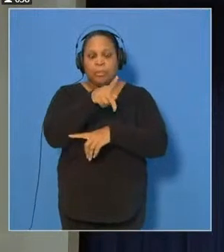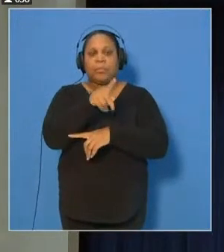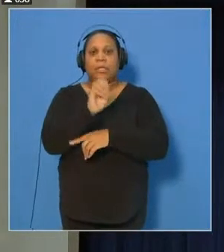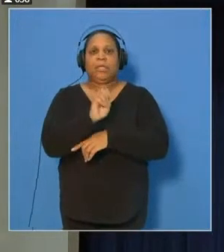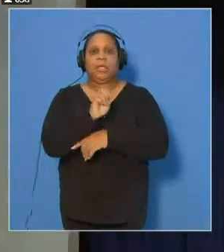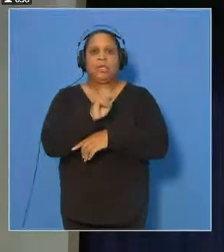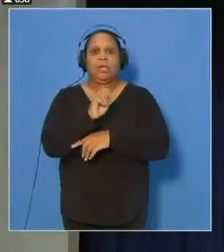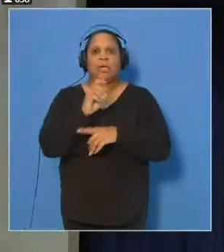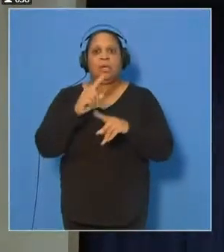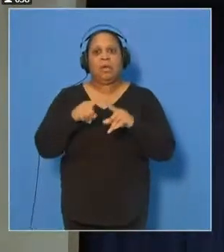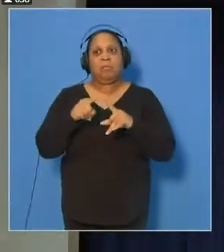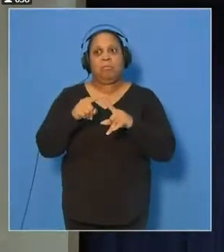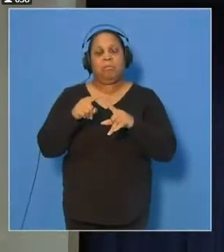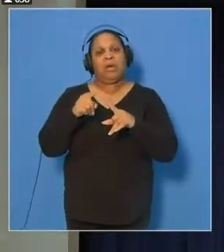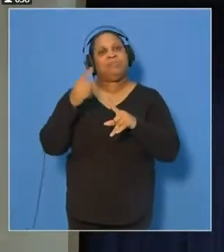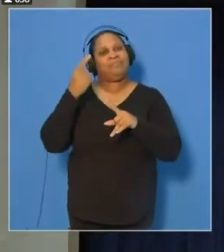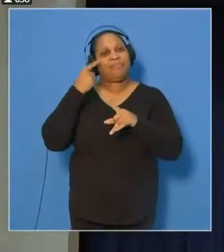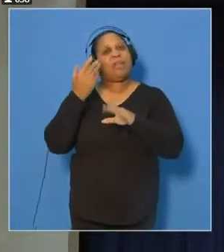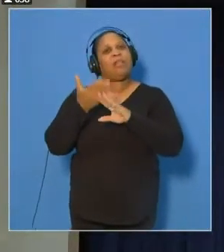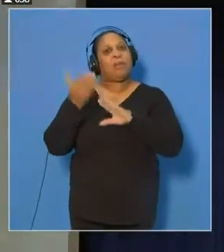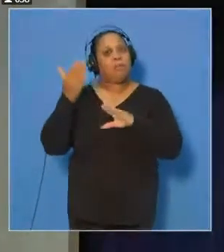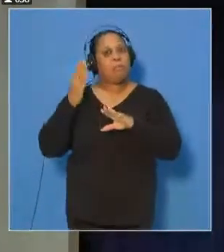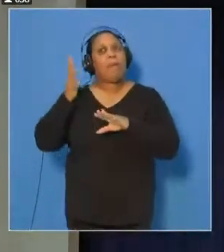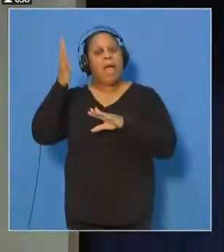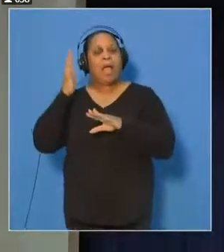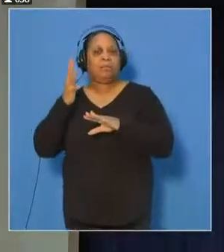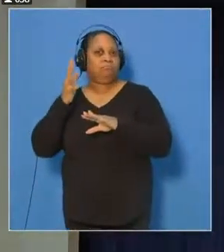hindsight, would you do anything differently?